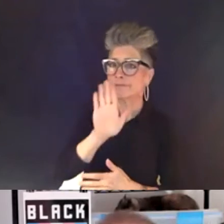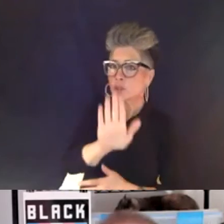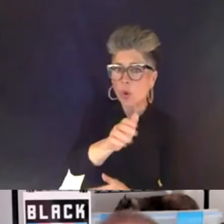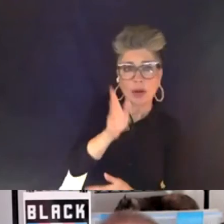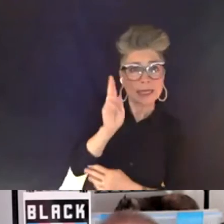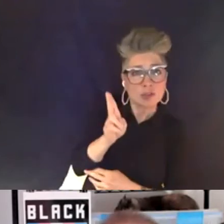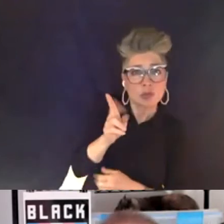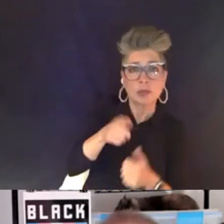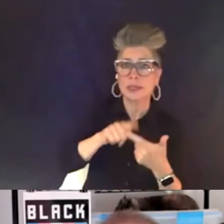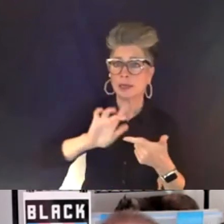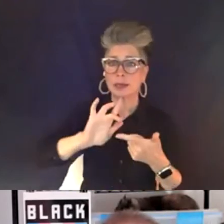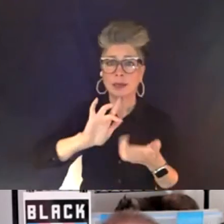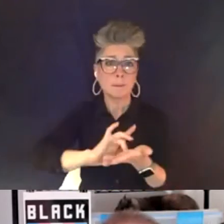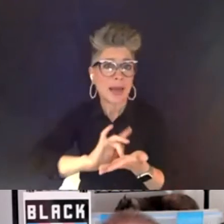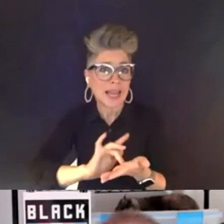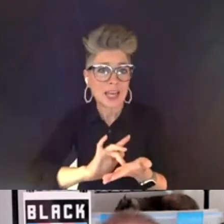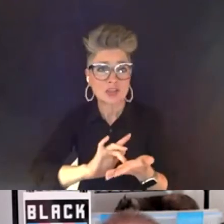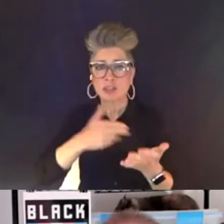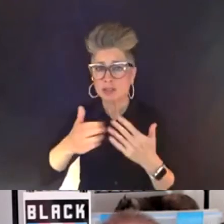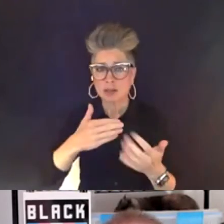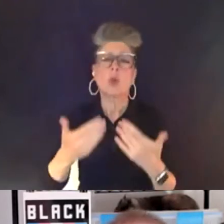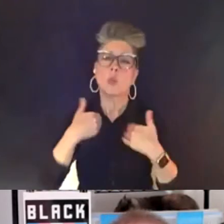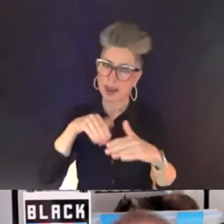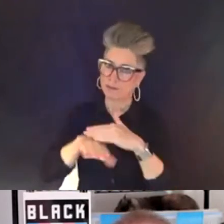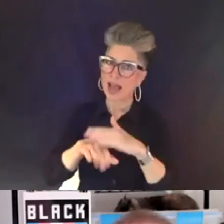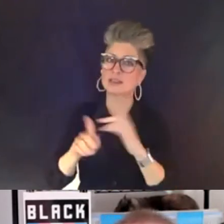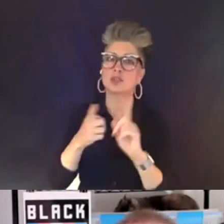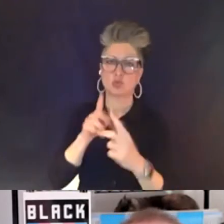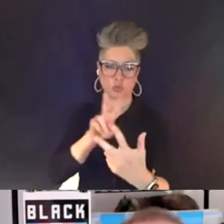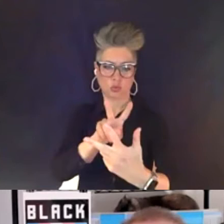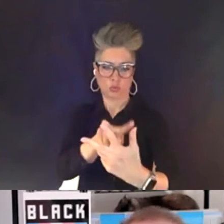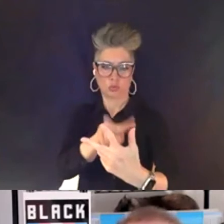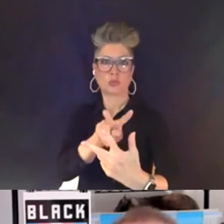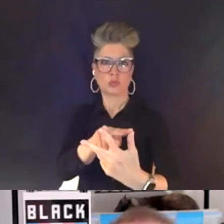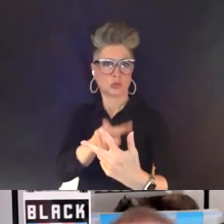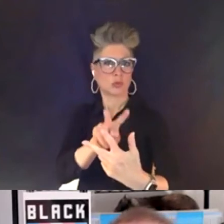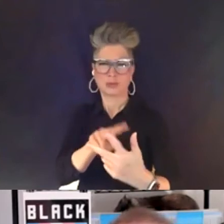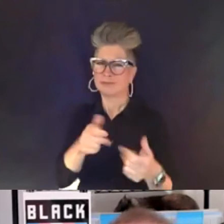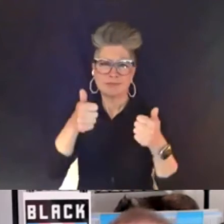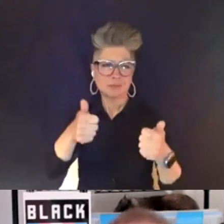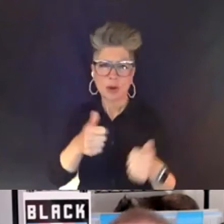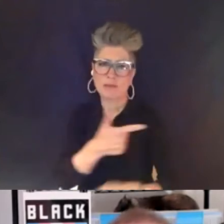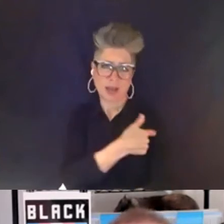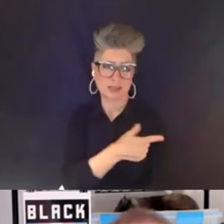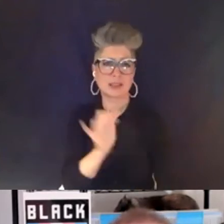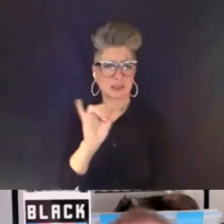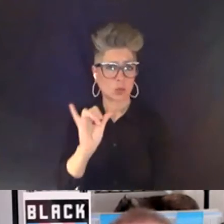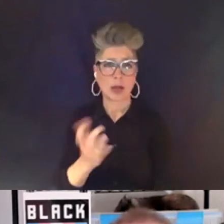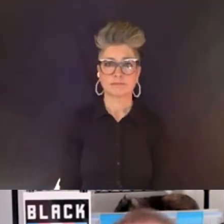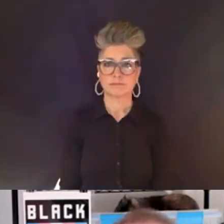whatnot, we have access to the Pfizer and the Moderna, and they're great vaccines as well.